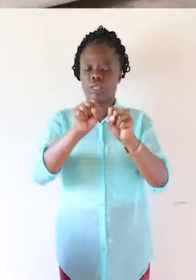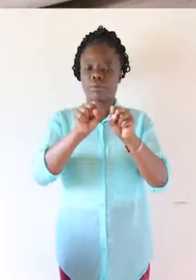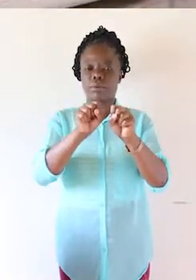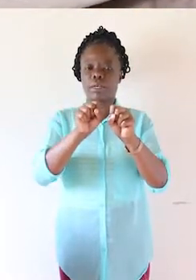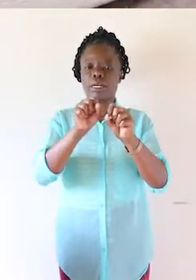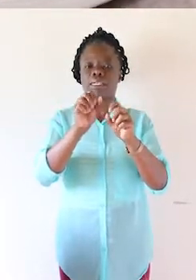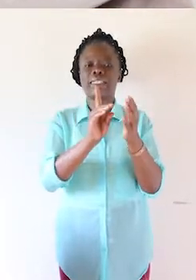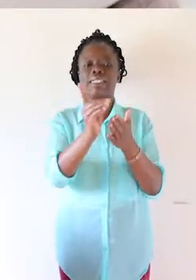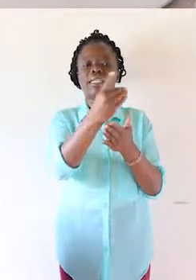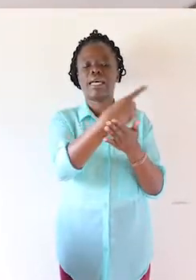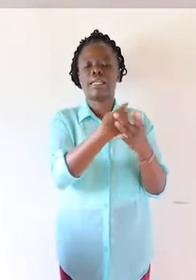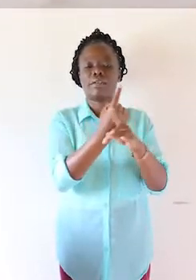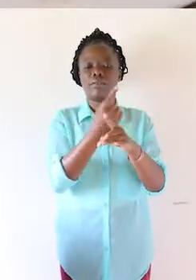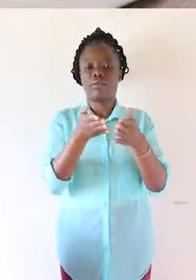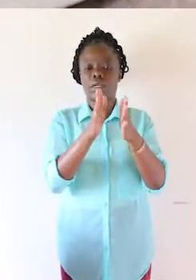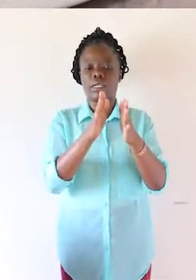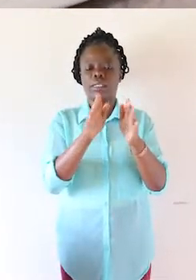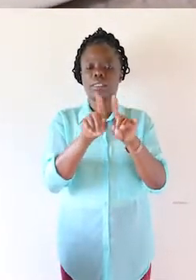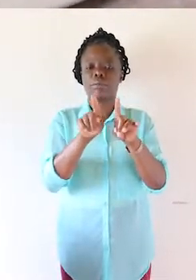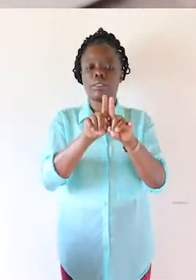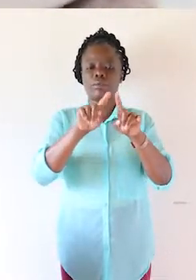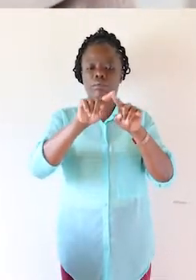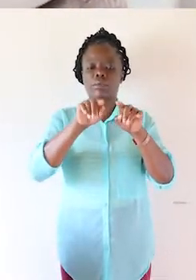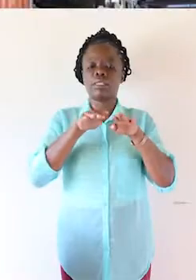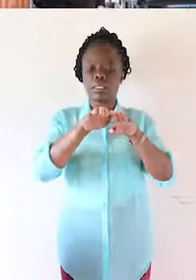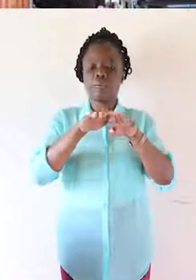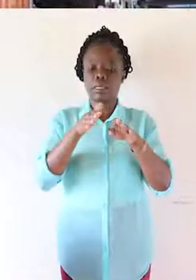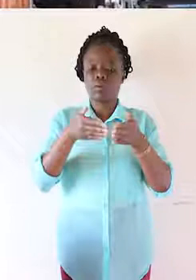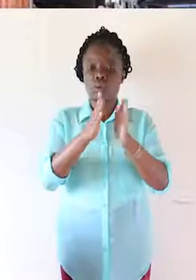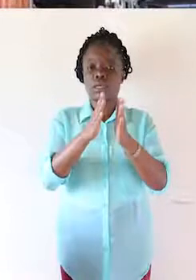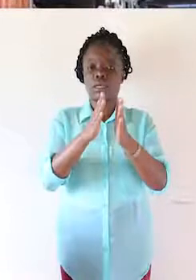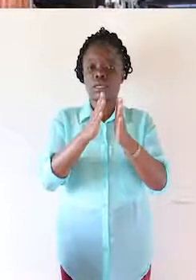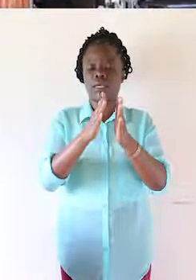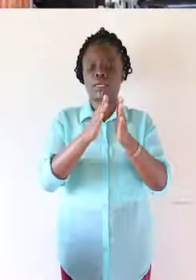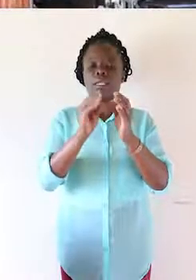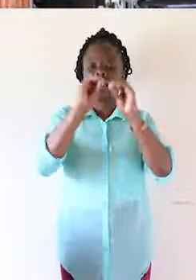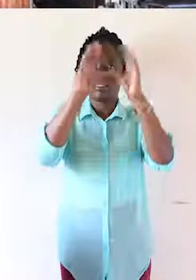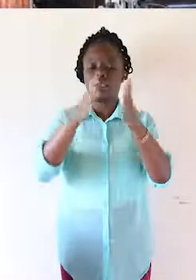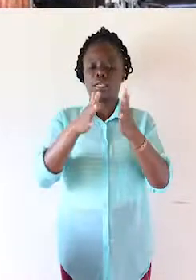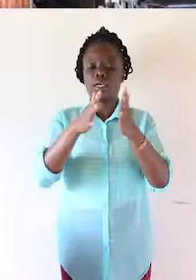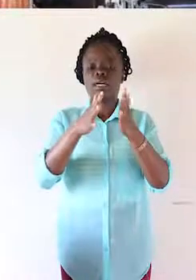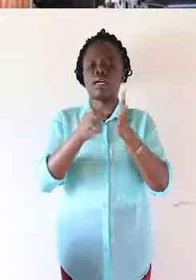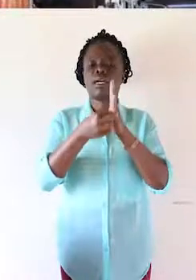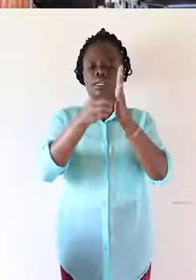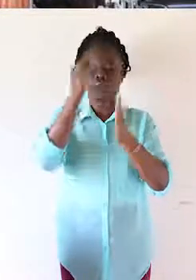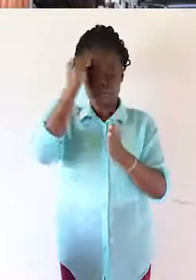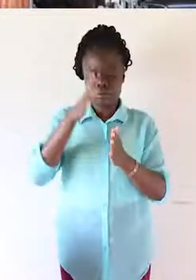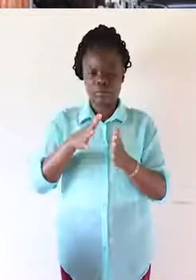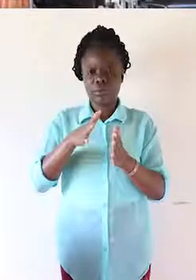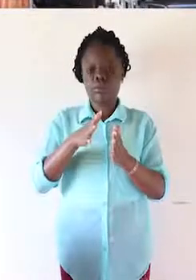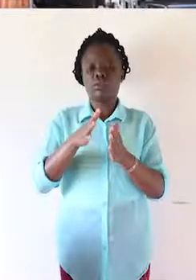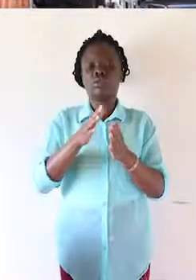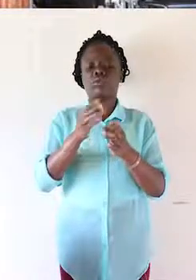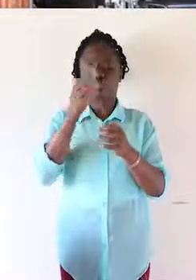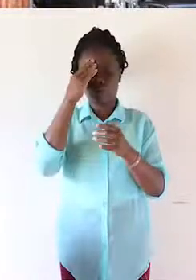as desired, and in this case, chapati shape. The intervener guides the learner to explore both the